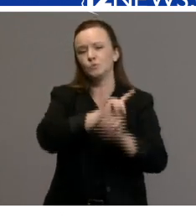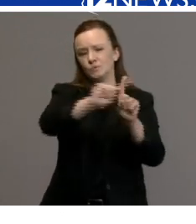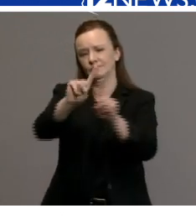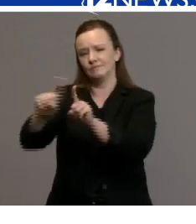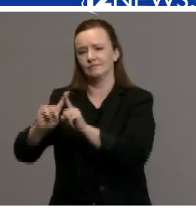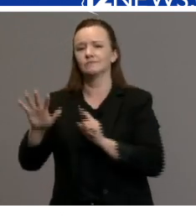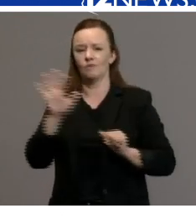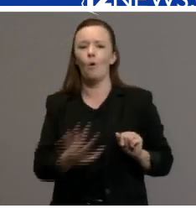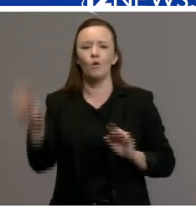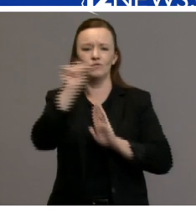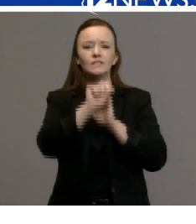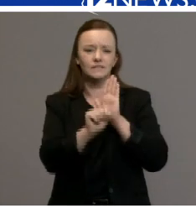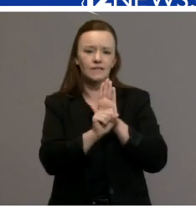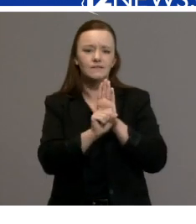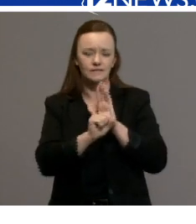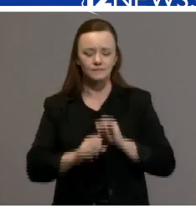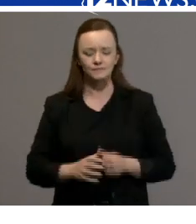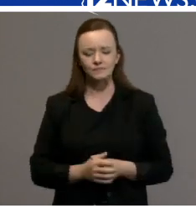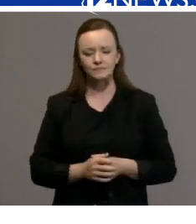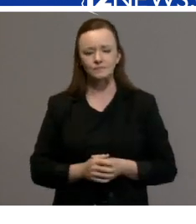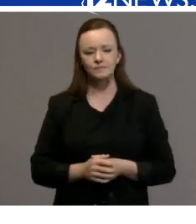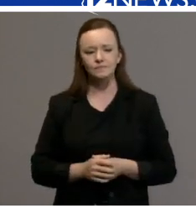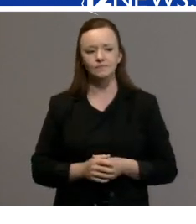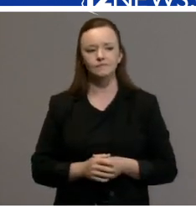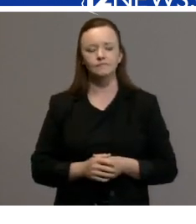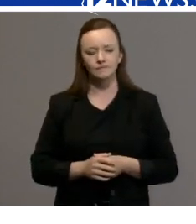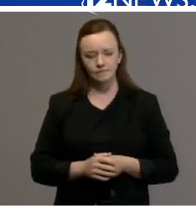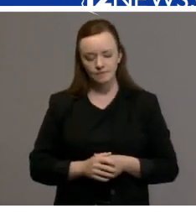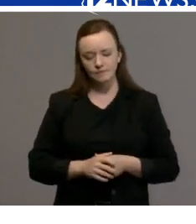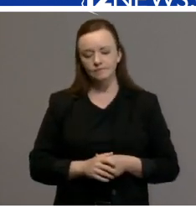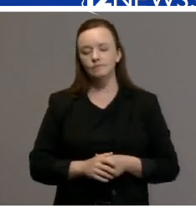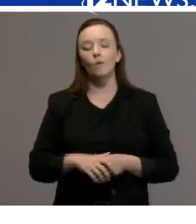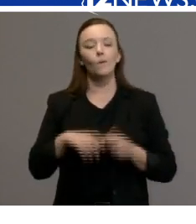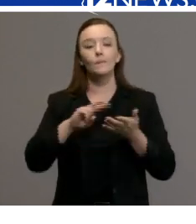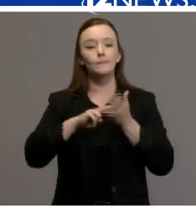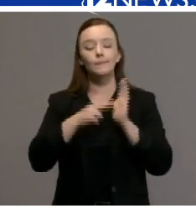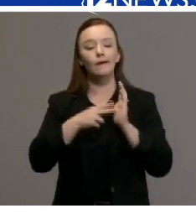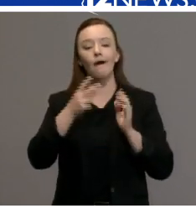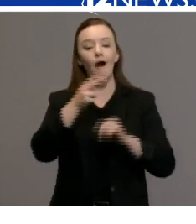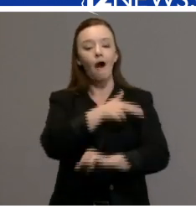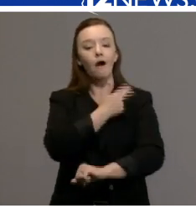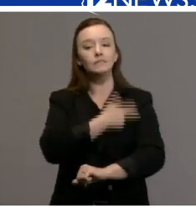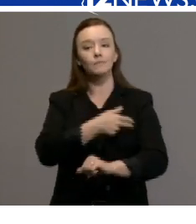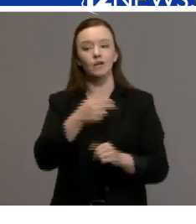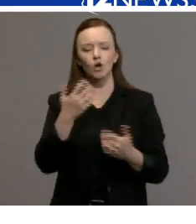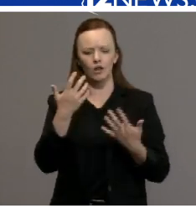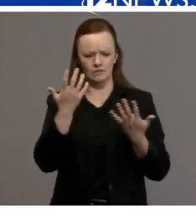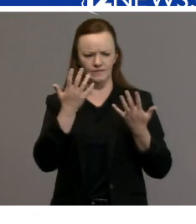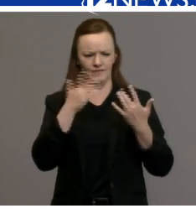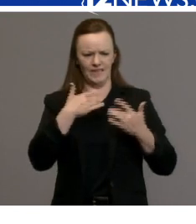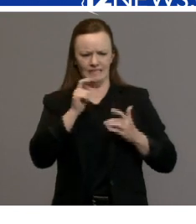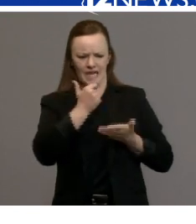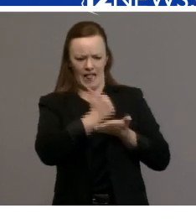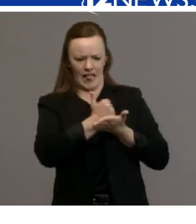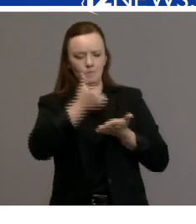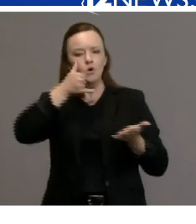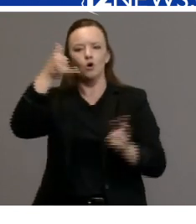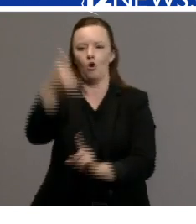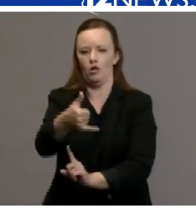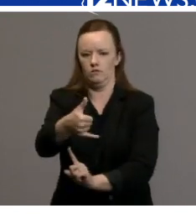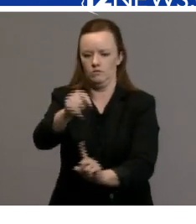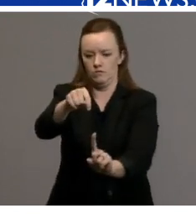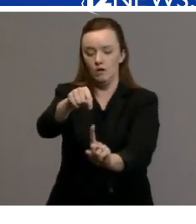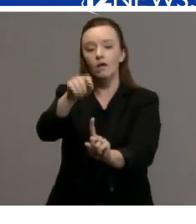real-time call that a hospital just has to make one call, and this line can find where the available beds are, where